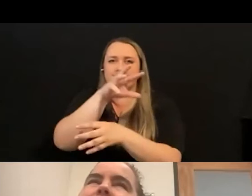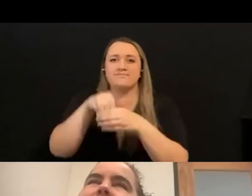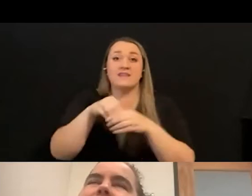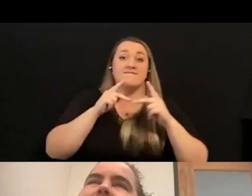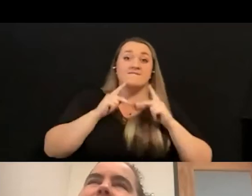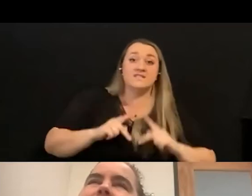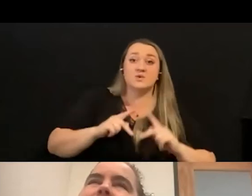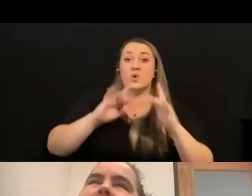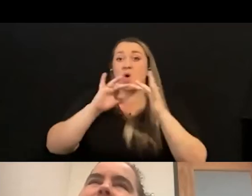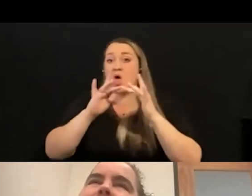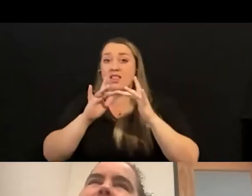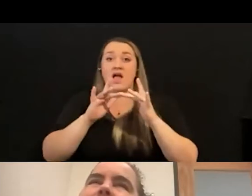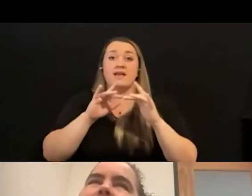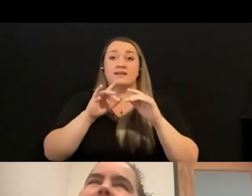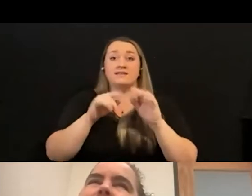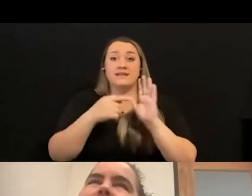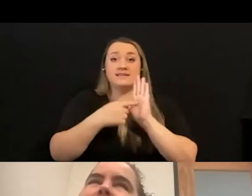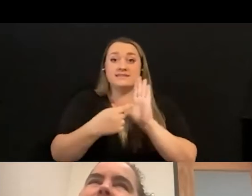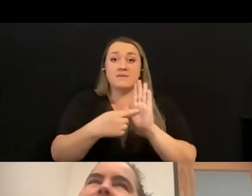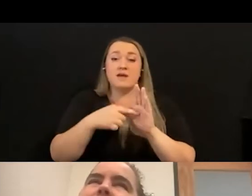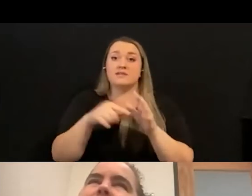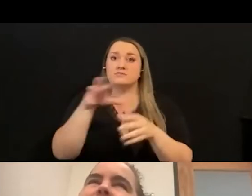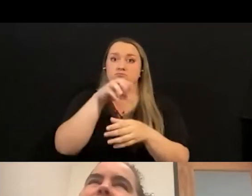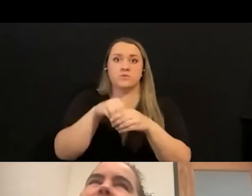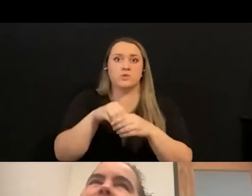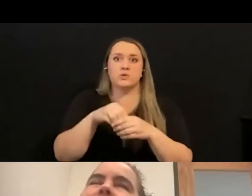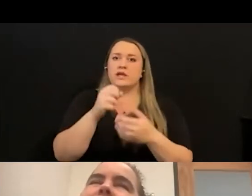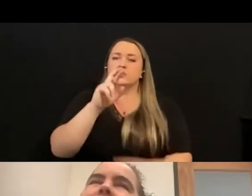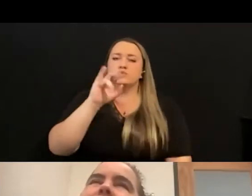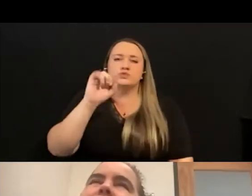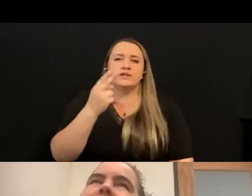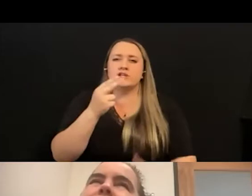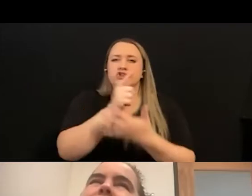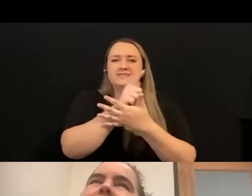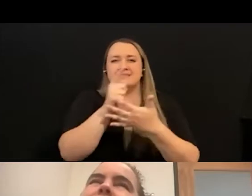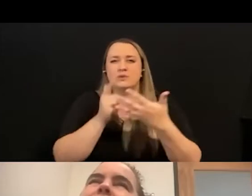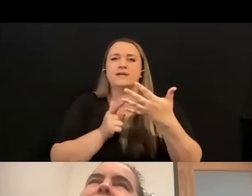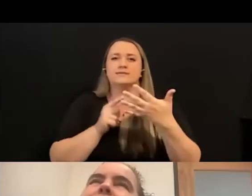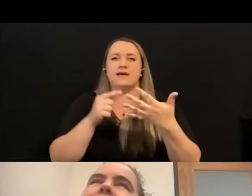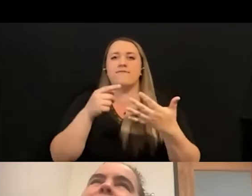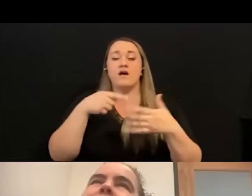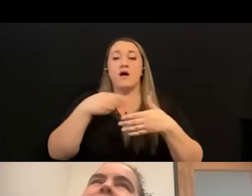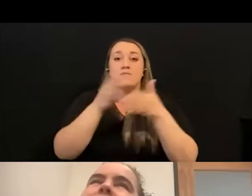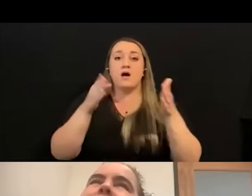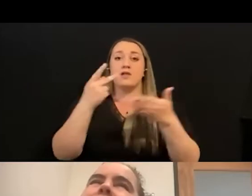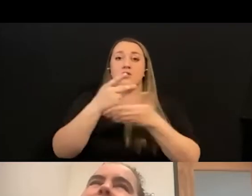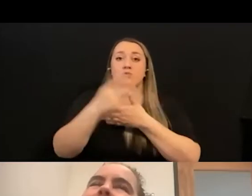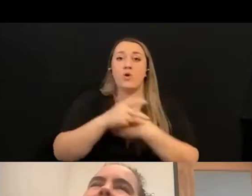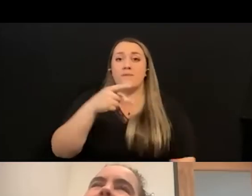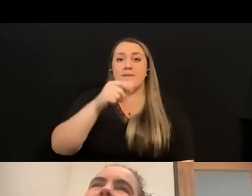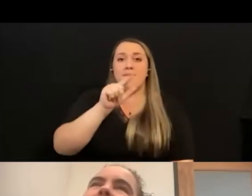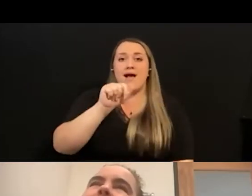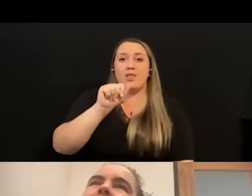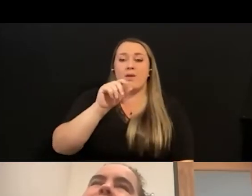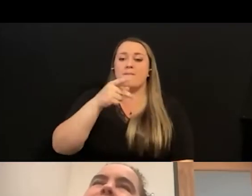exhibits, as well as a rich series of public programs at the Palo Alto Arts Center last fall. We